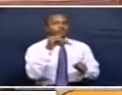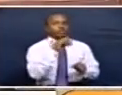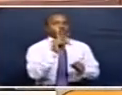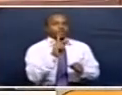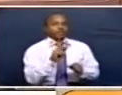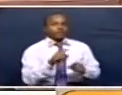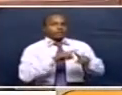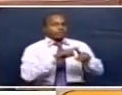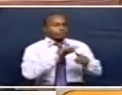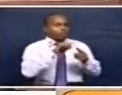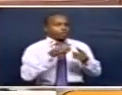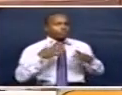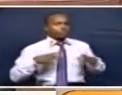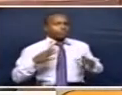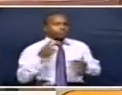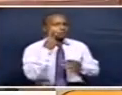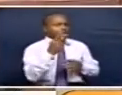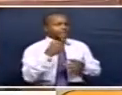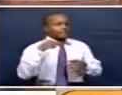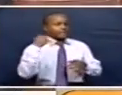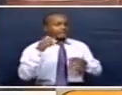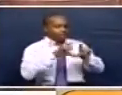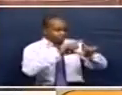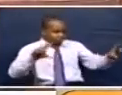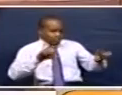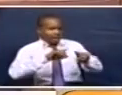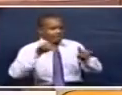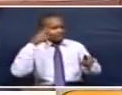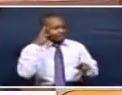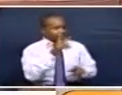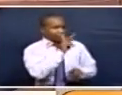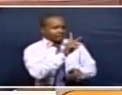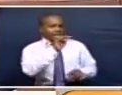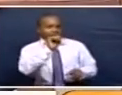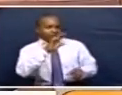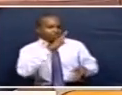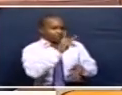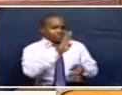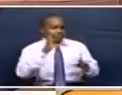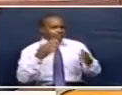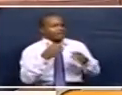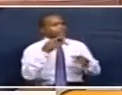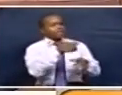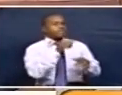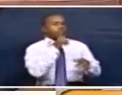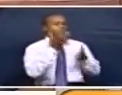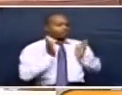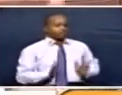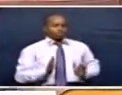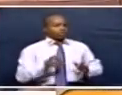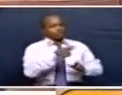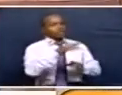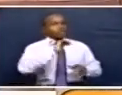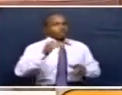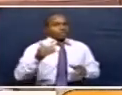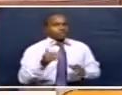is K something, they think that's a private vehicle. It is not. It is actually a county vehicle. The county vehicles don't bear,